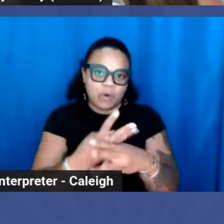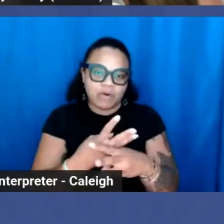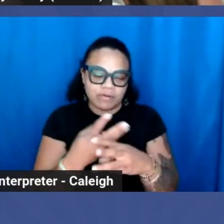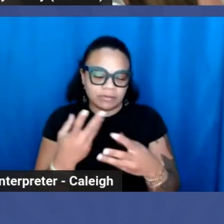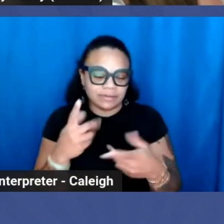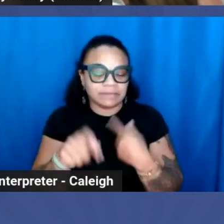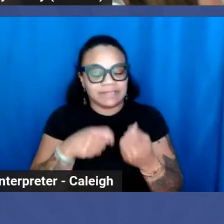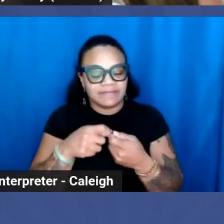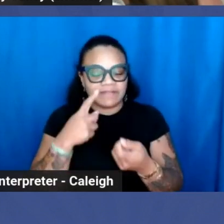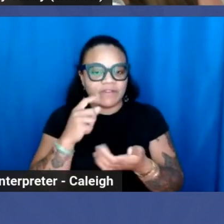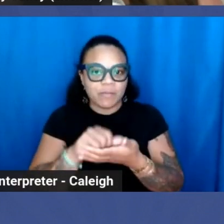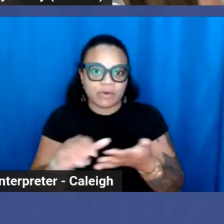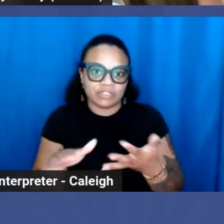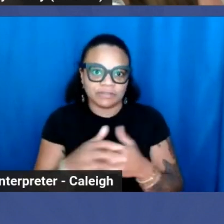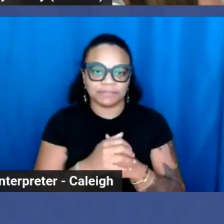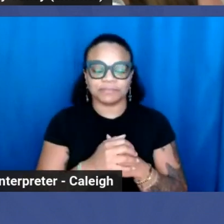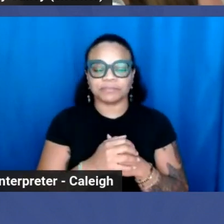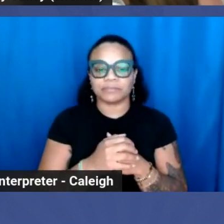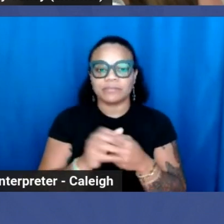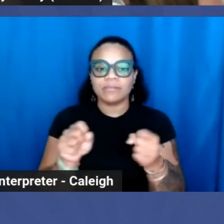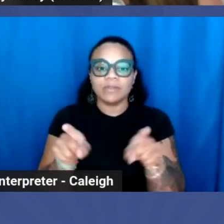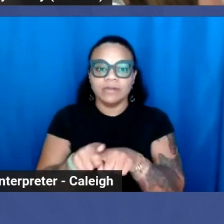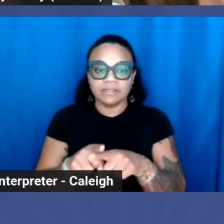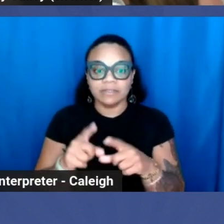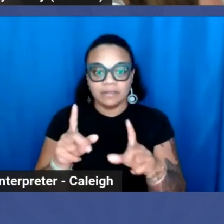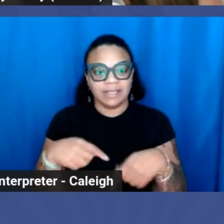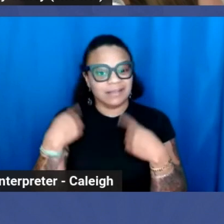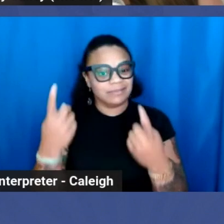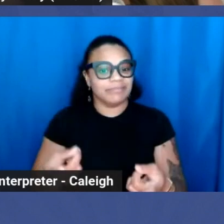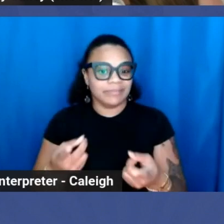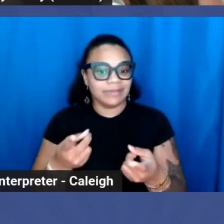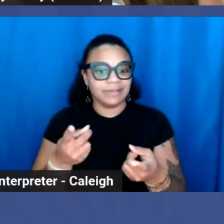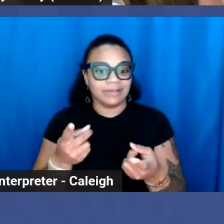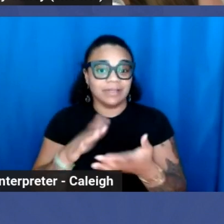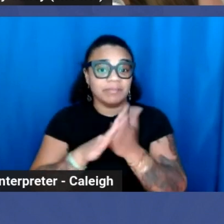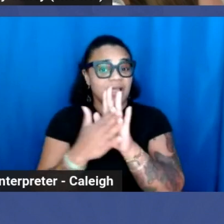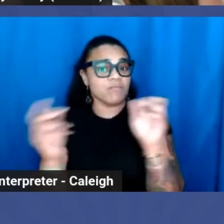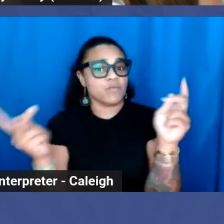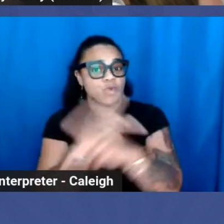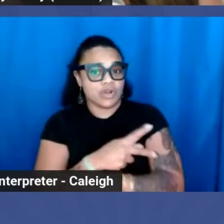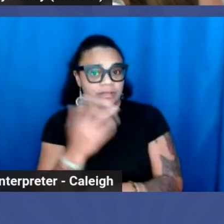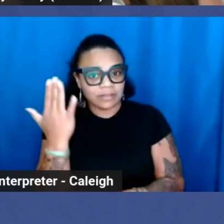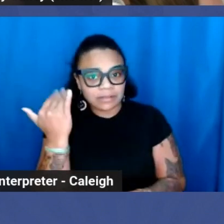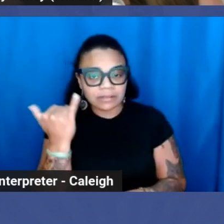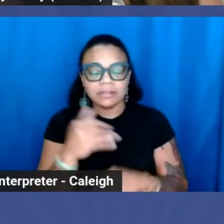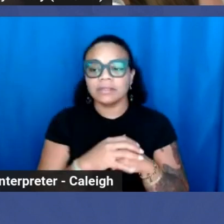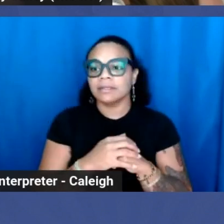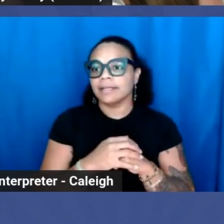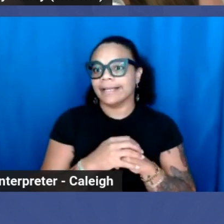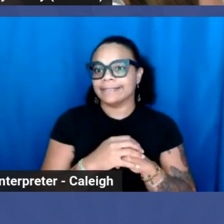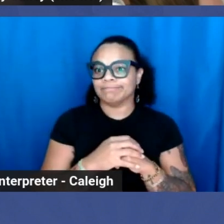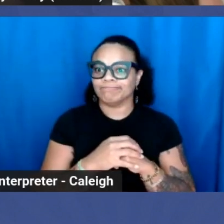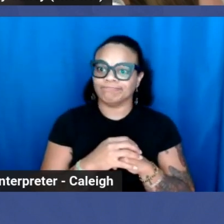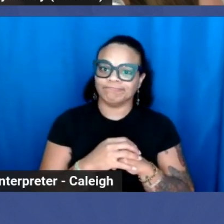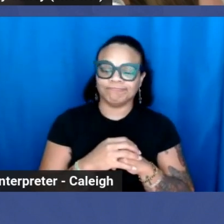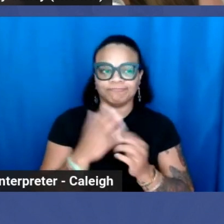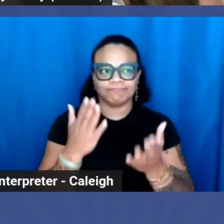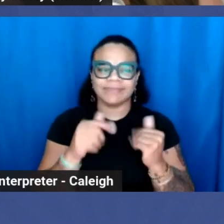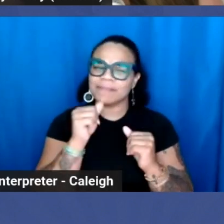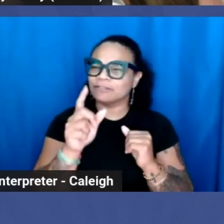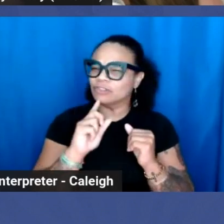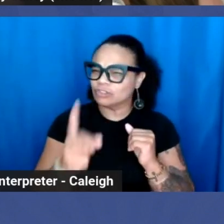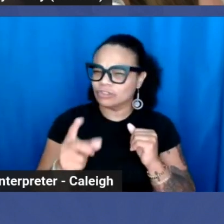abortion. And also this has been like worsened just because probably, I'm not sure if